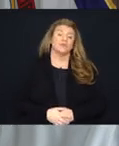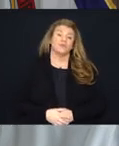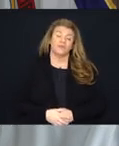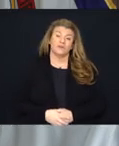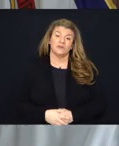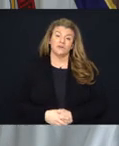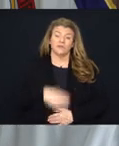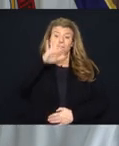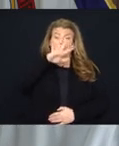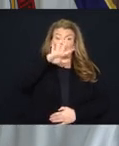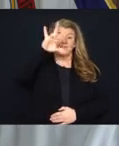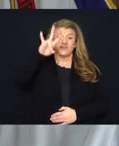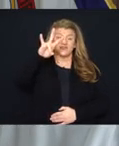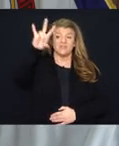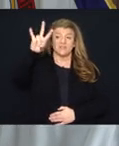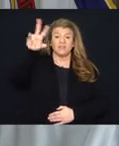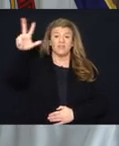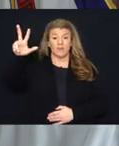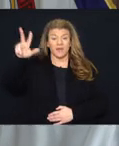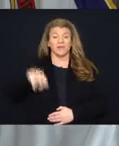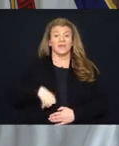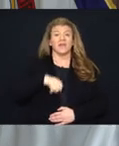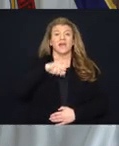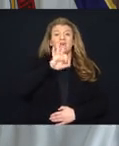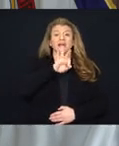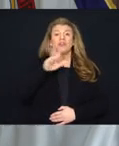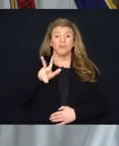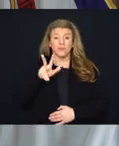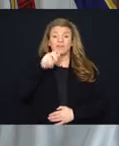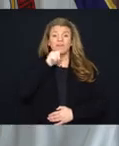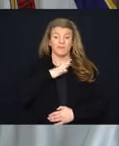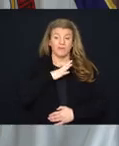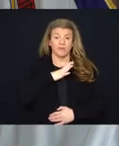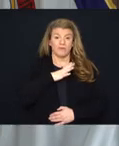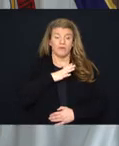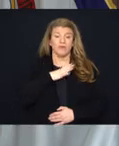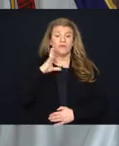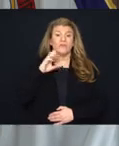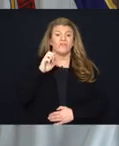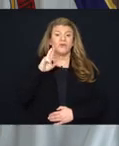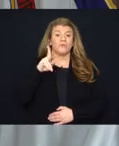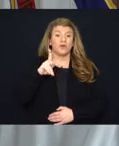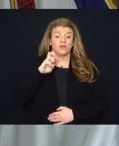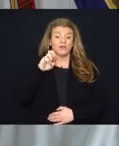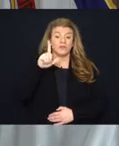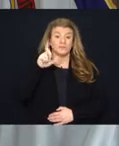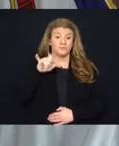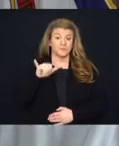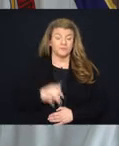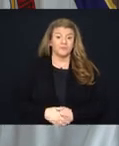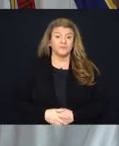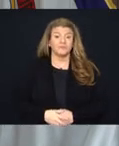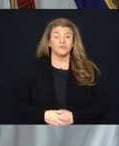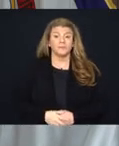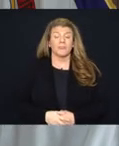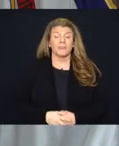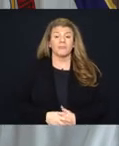The 5,773rd death, a 93-year-old female from Berkeley County.